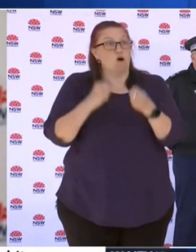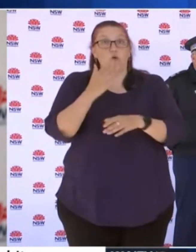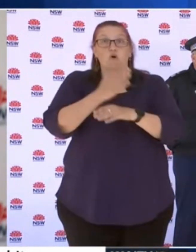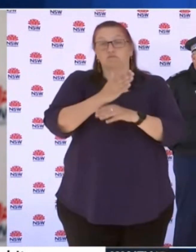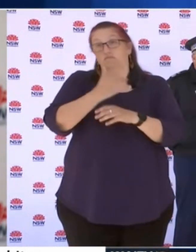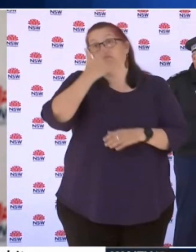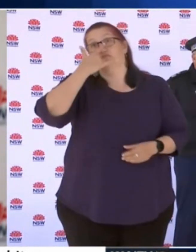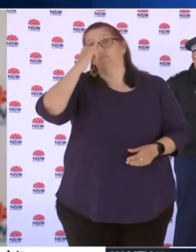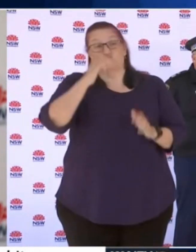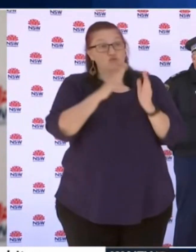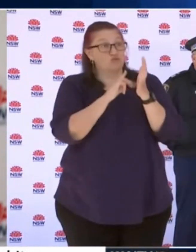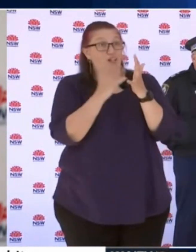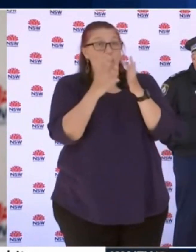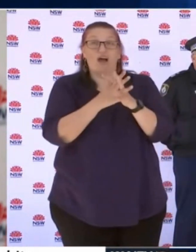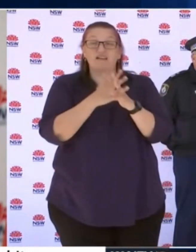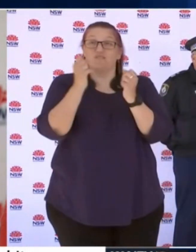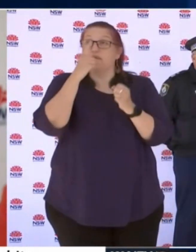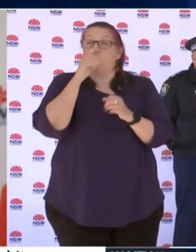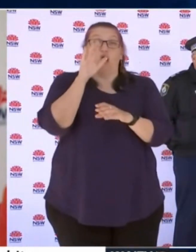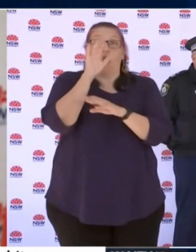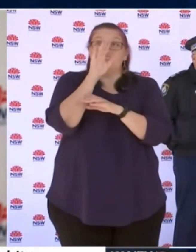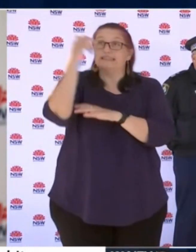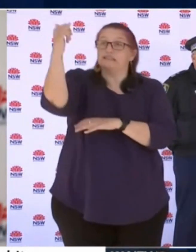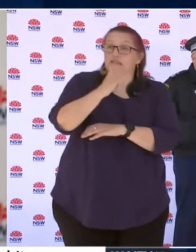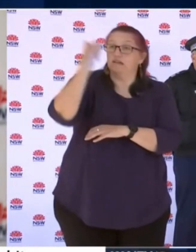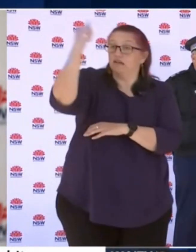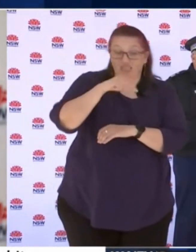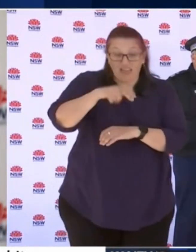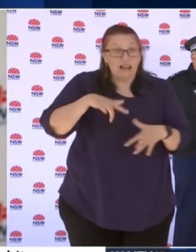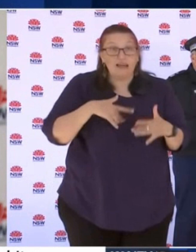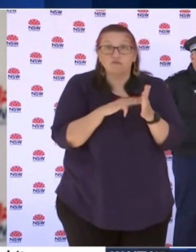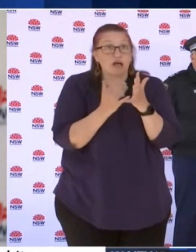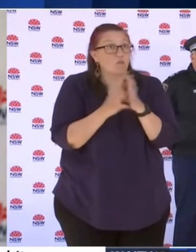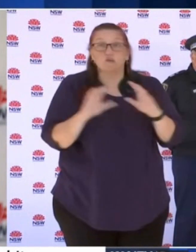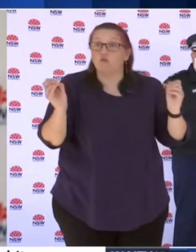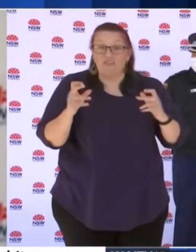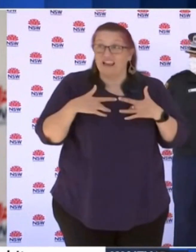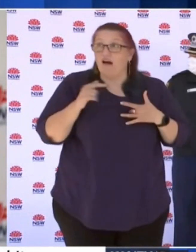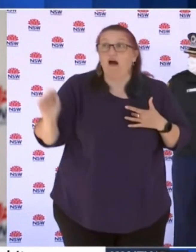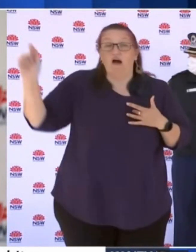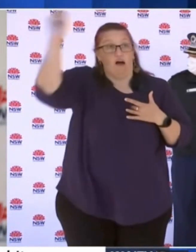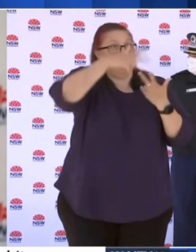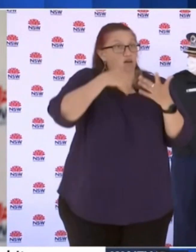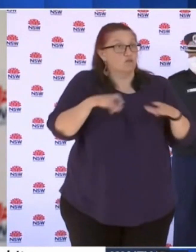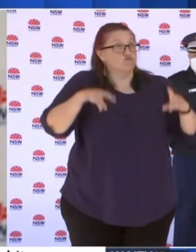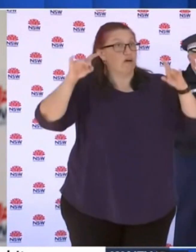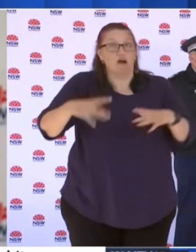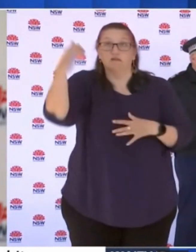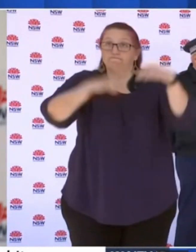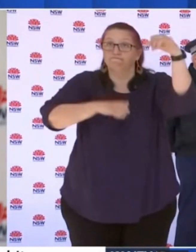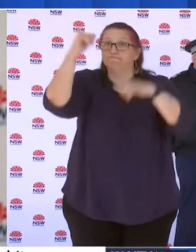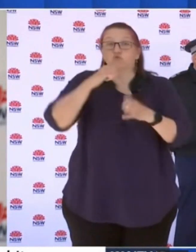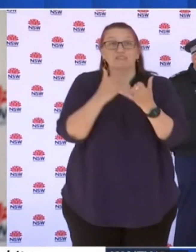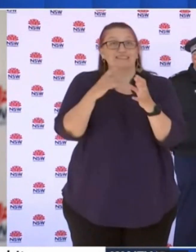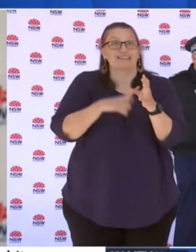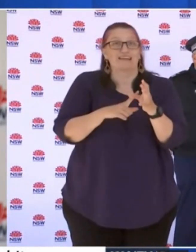unfair when New South Wales was bringing home citizens from other states at a rate no other state was even comparing to, and yet our citizens were